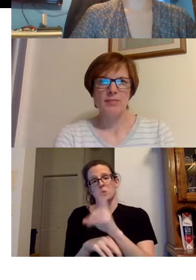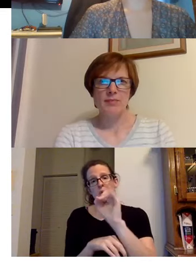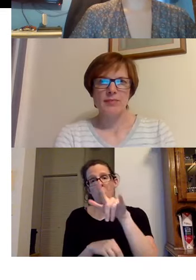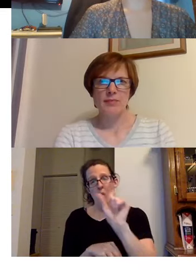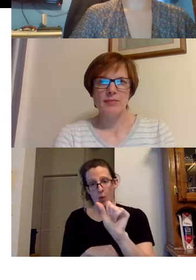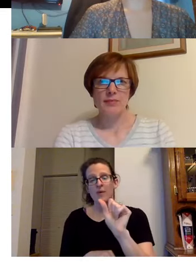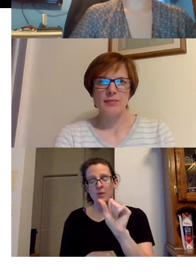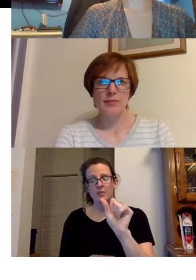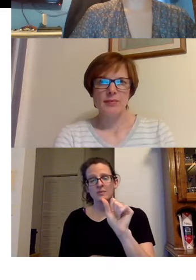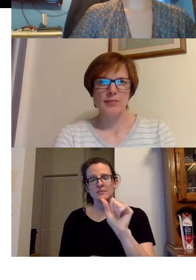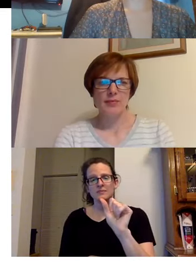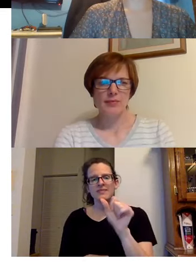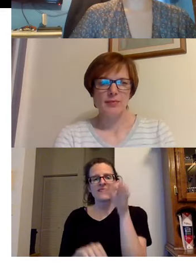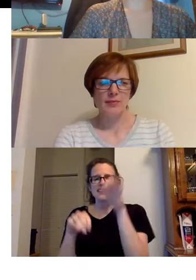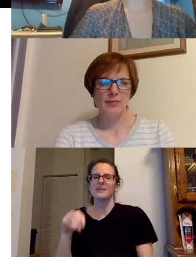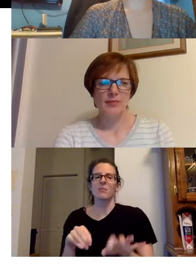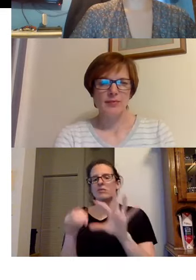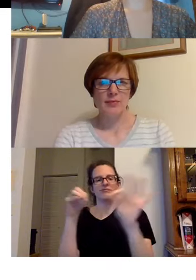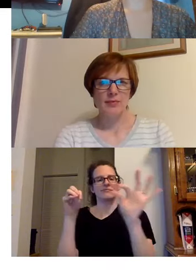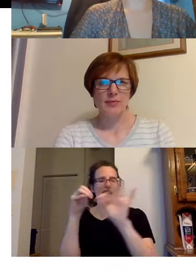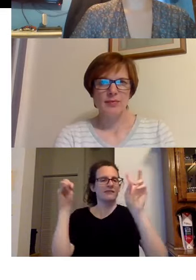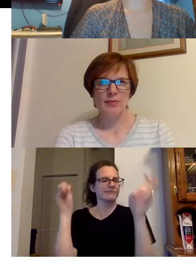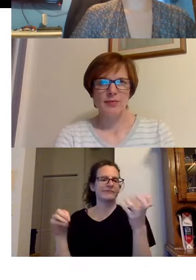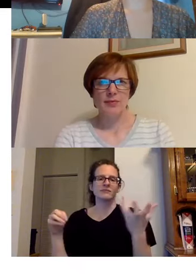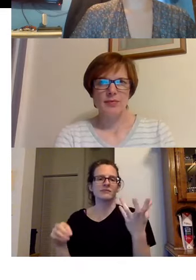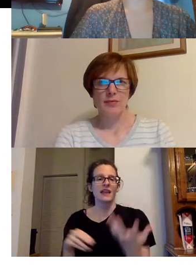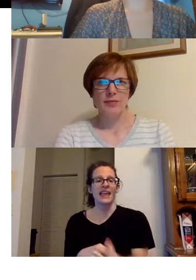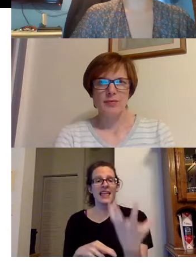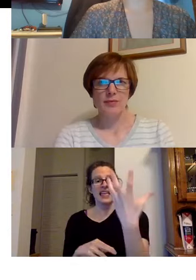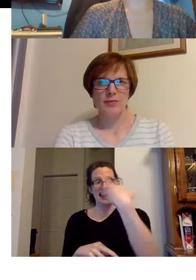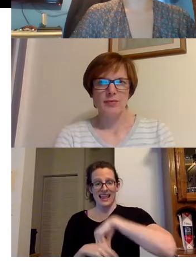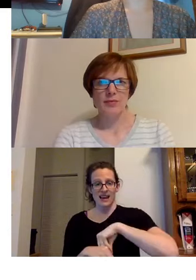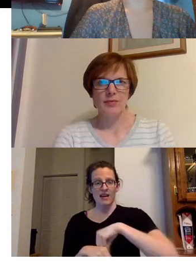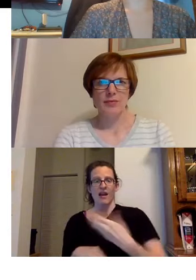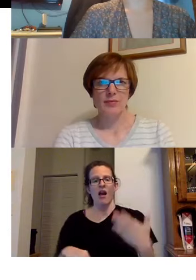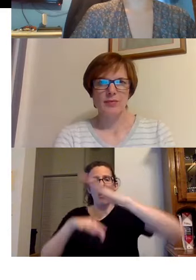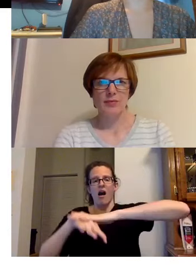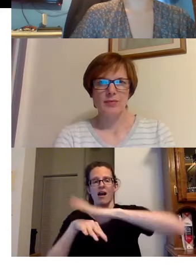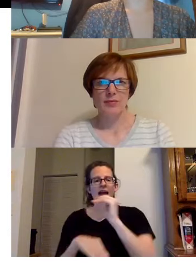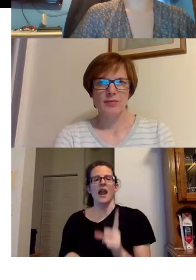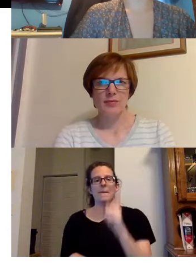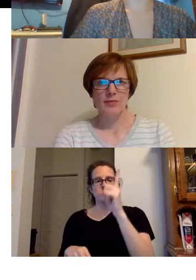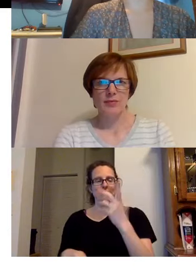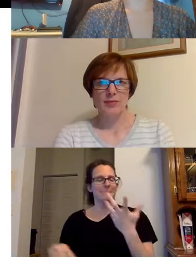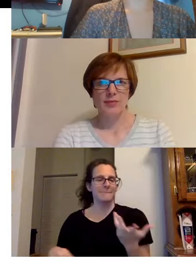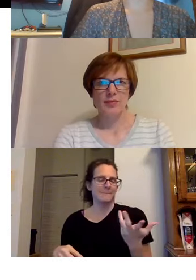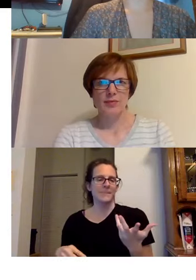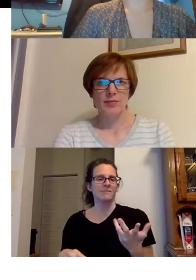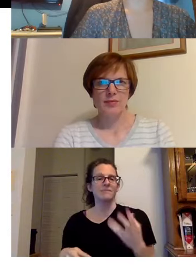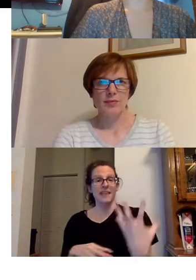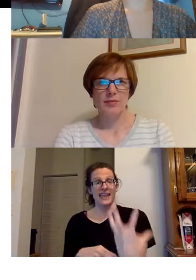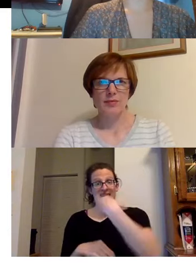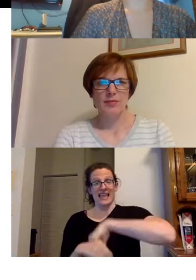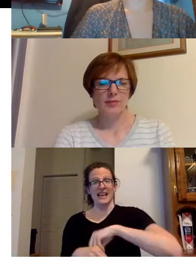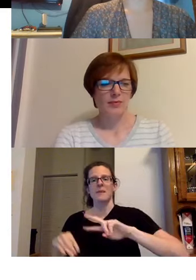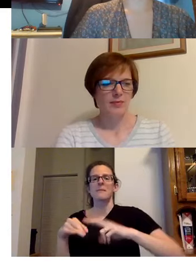have a simple saying that we use: in, on, and up. So in